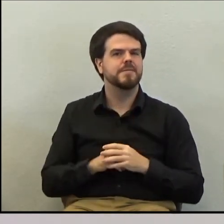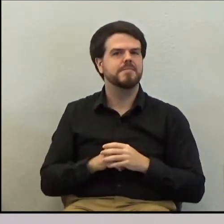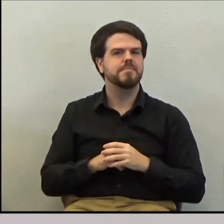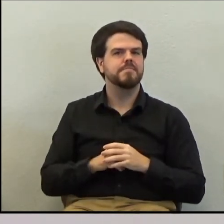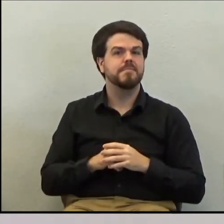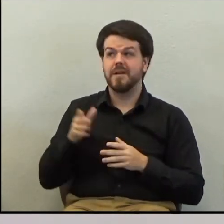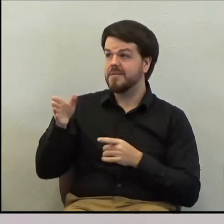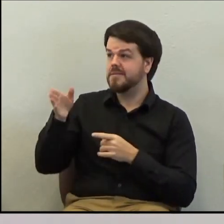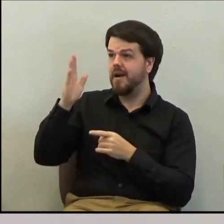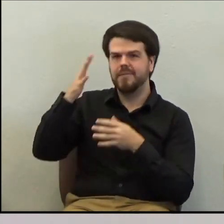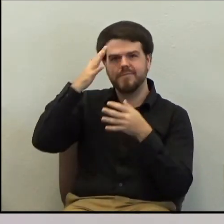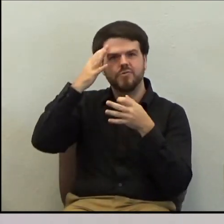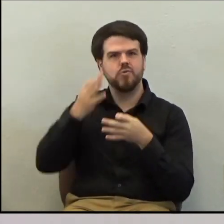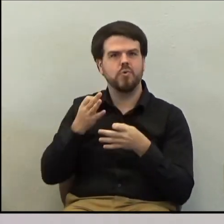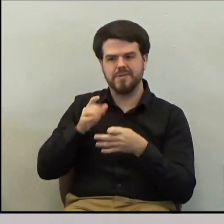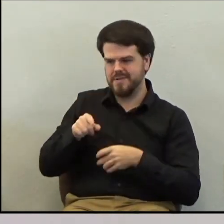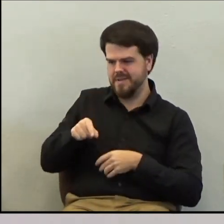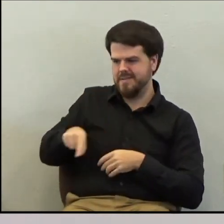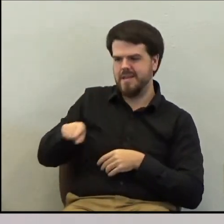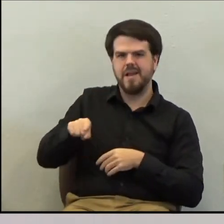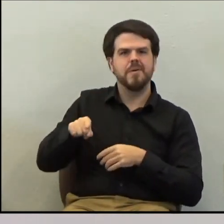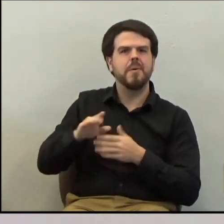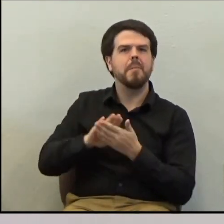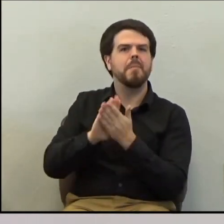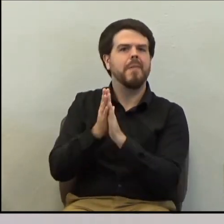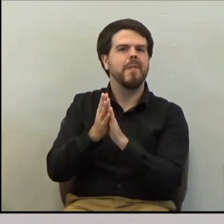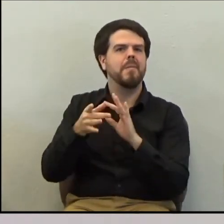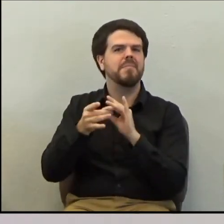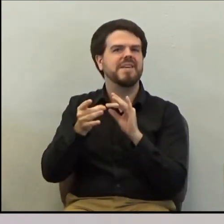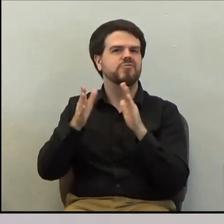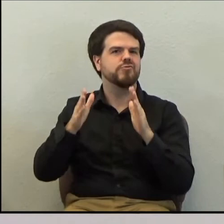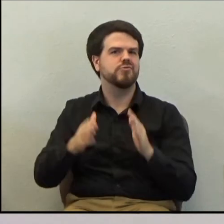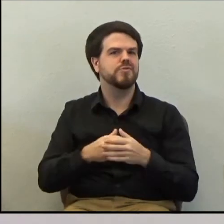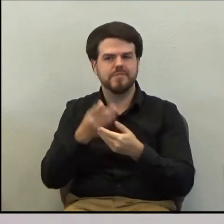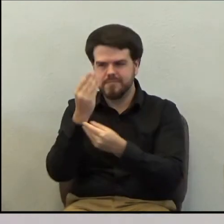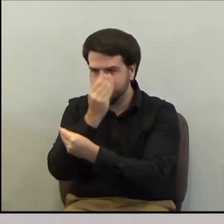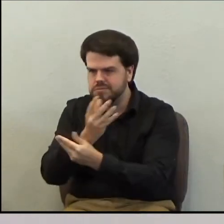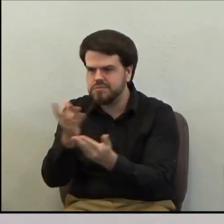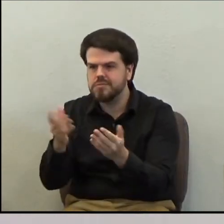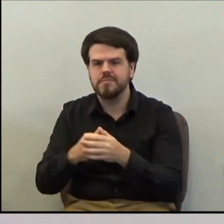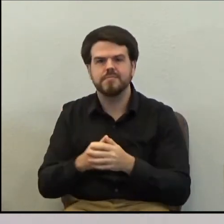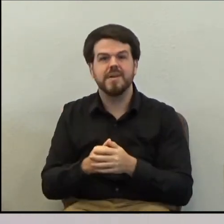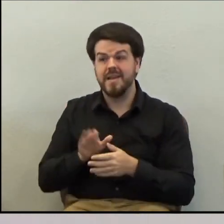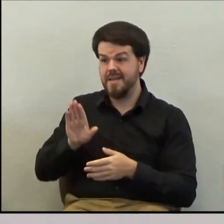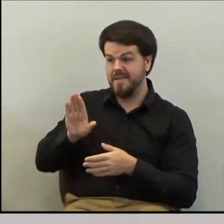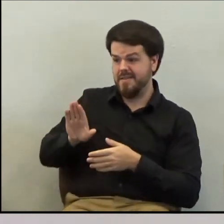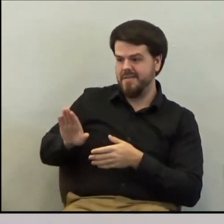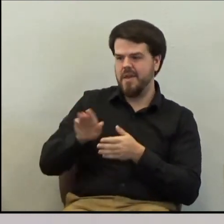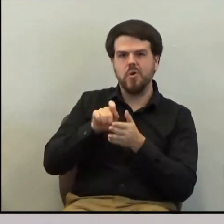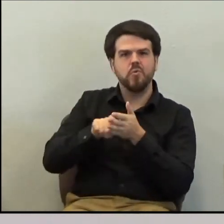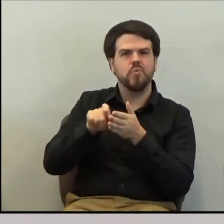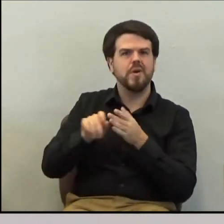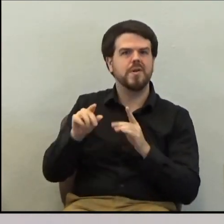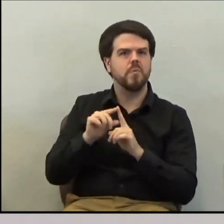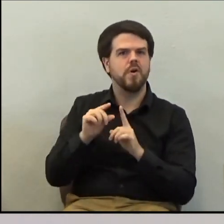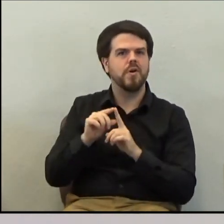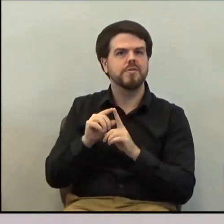messengers. Thus, their words, their written words, which is all that we have, their written